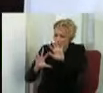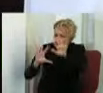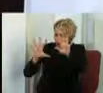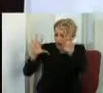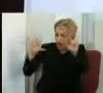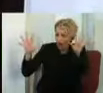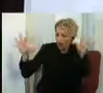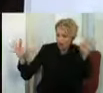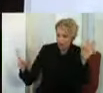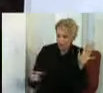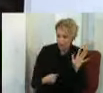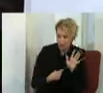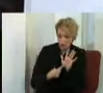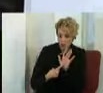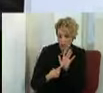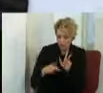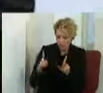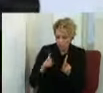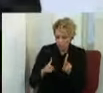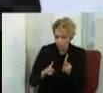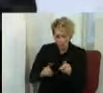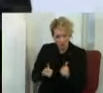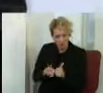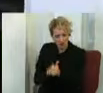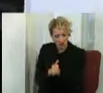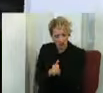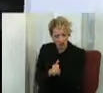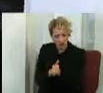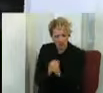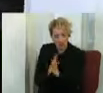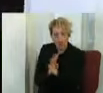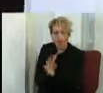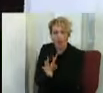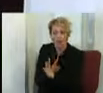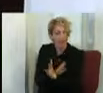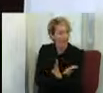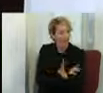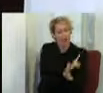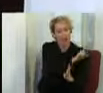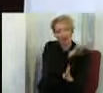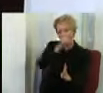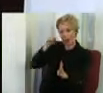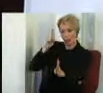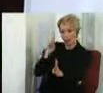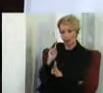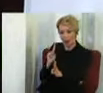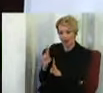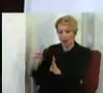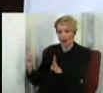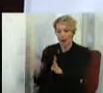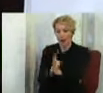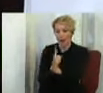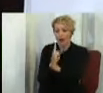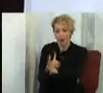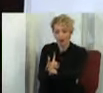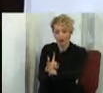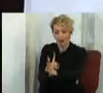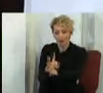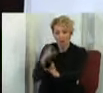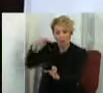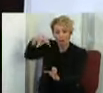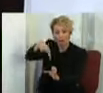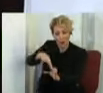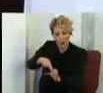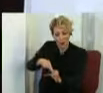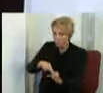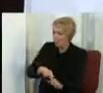followed you, and we stand in that line this morning and pray that through this word that you would open our hearts and minds